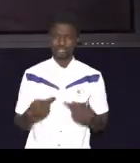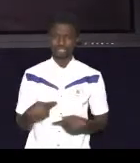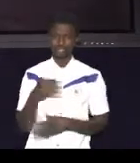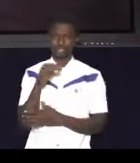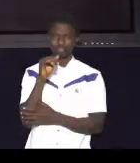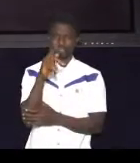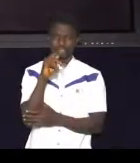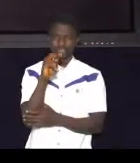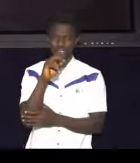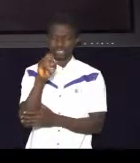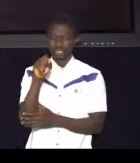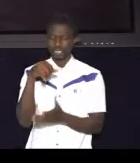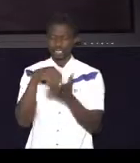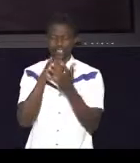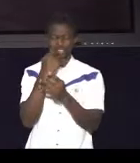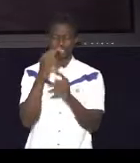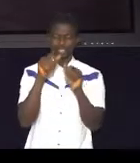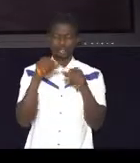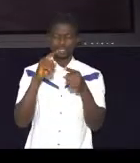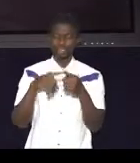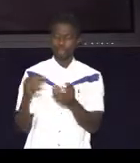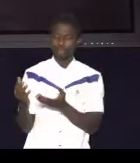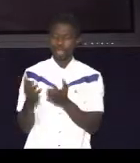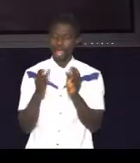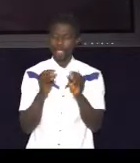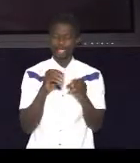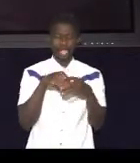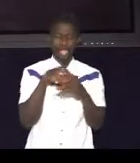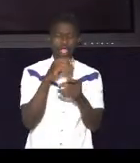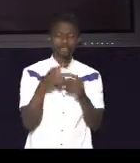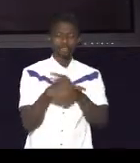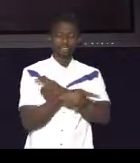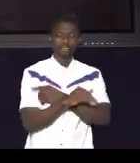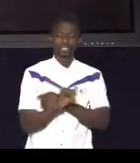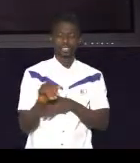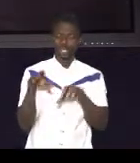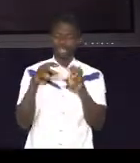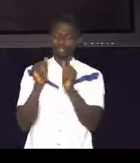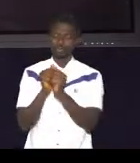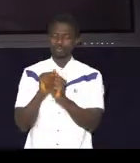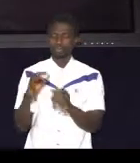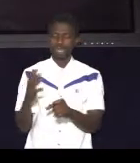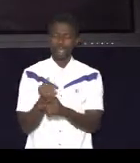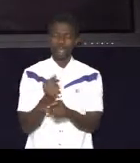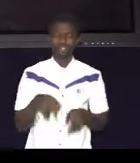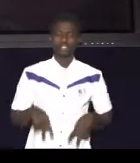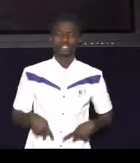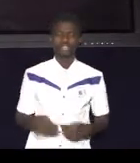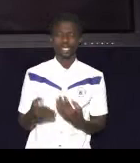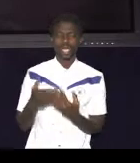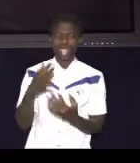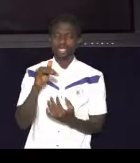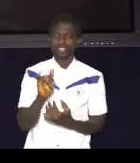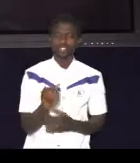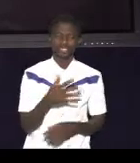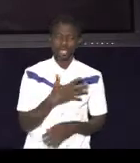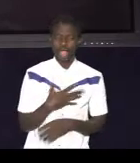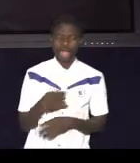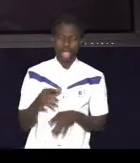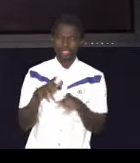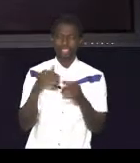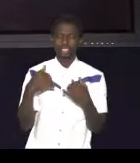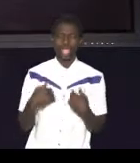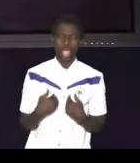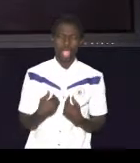fitness? It is the ability to carry out daily activities without getting tired easily and still